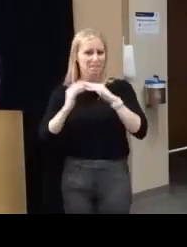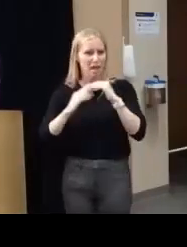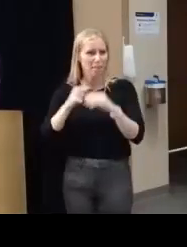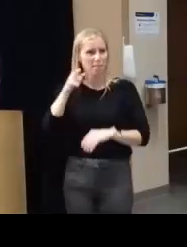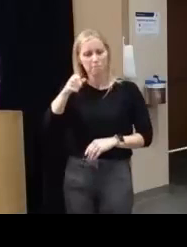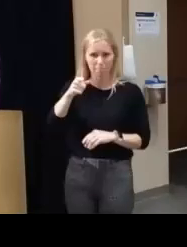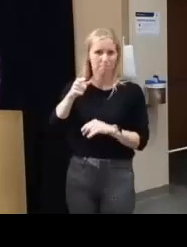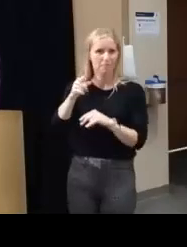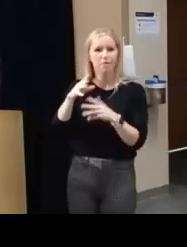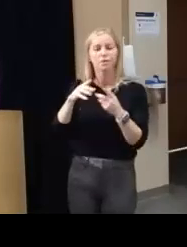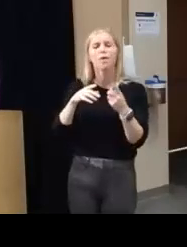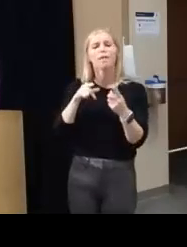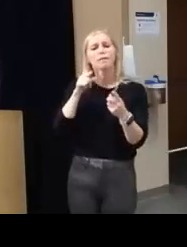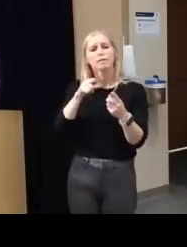is